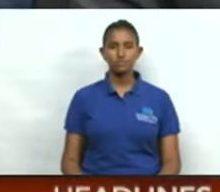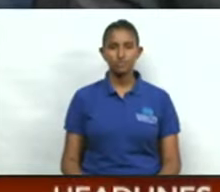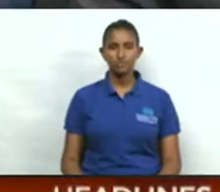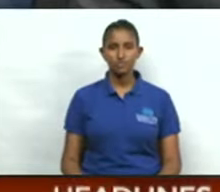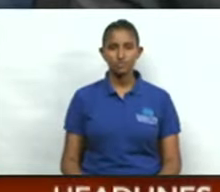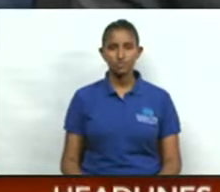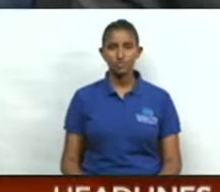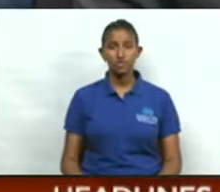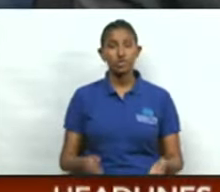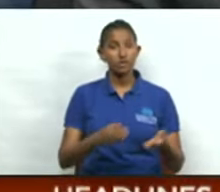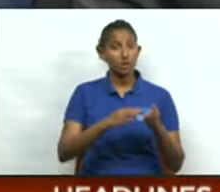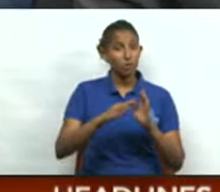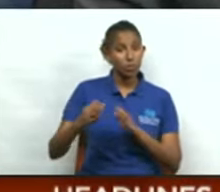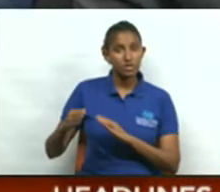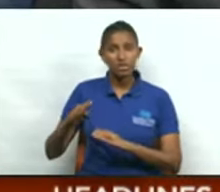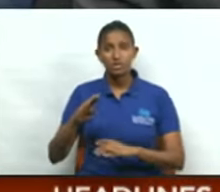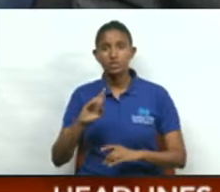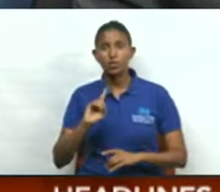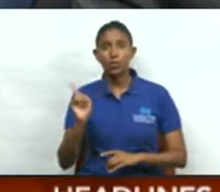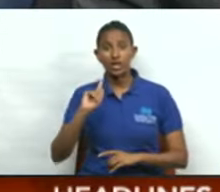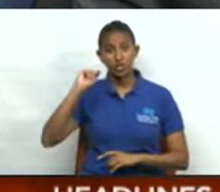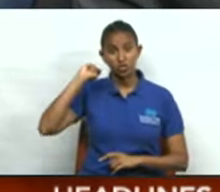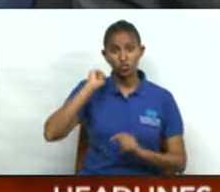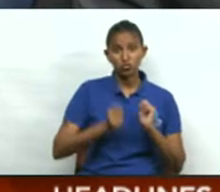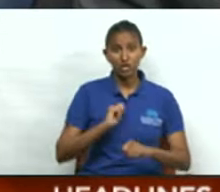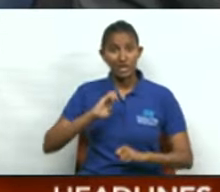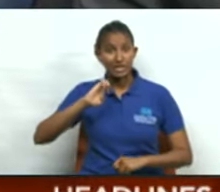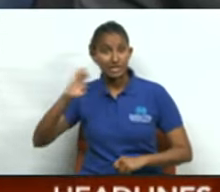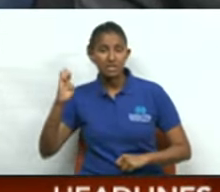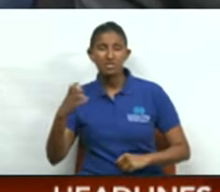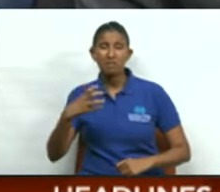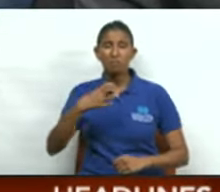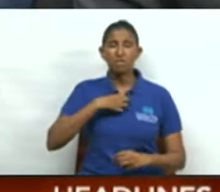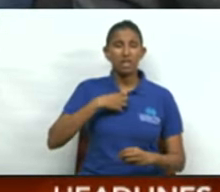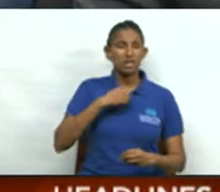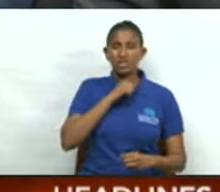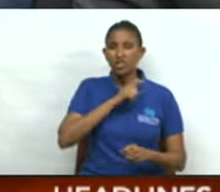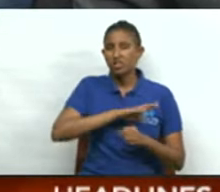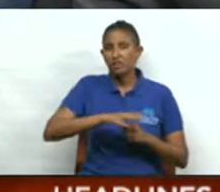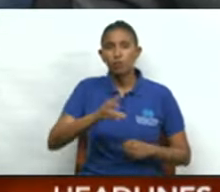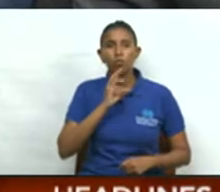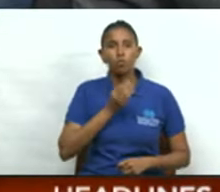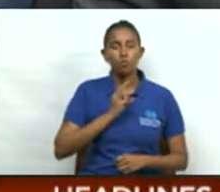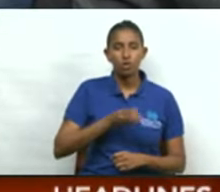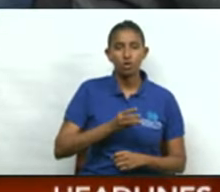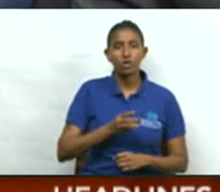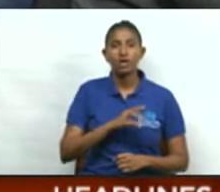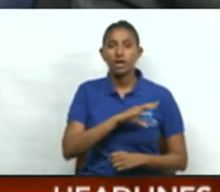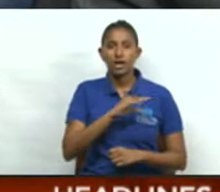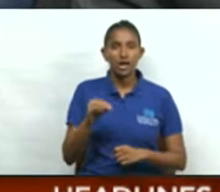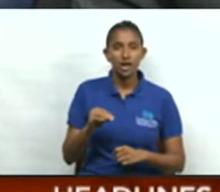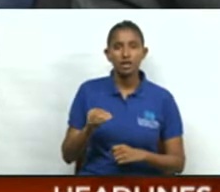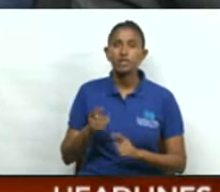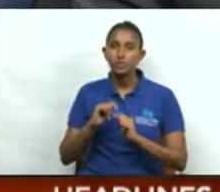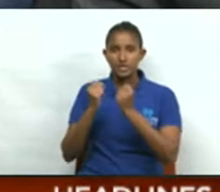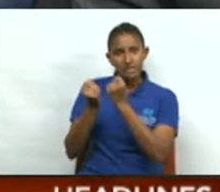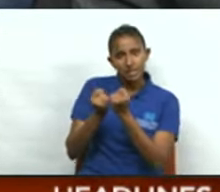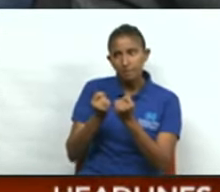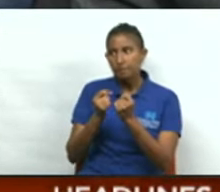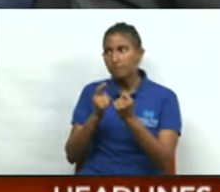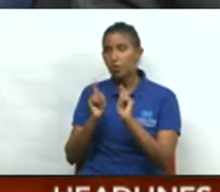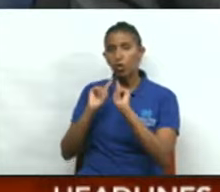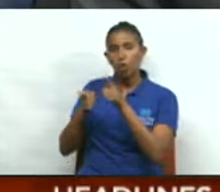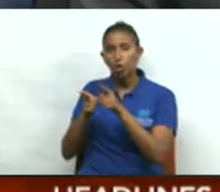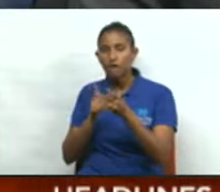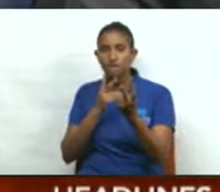Communities in East Trinidad are complaining of a scarcity of water. Today, our team of Chetika Singh and Otto Carrington visited some of those areas